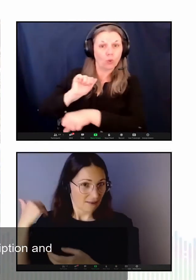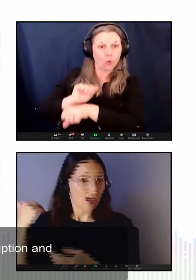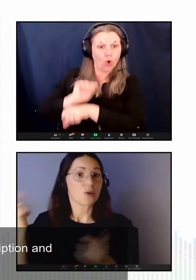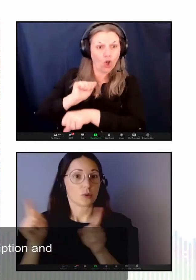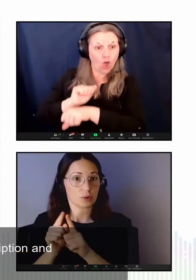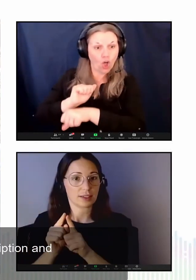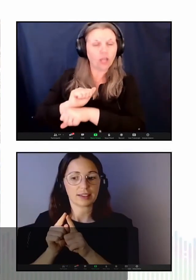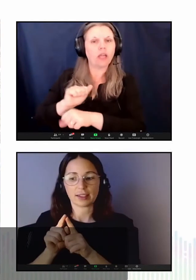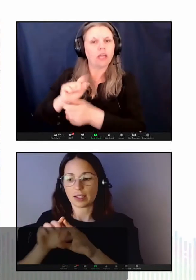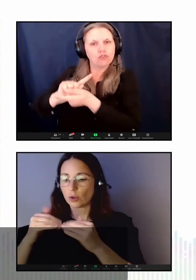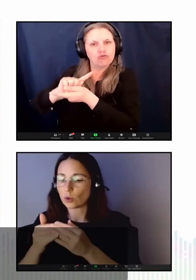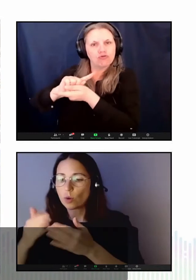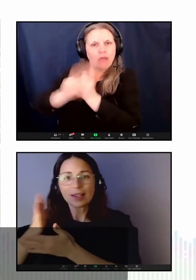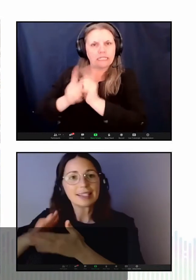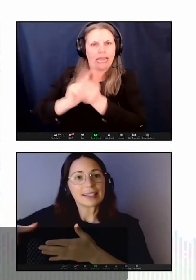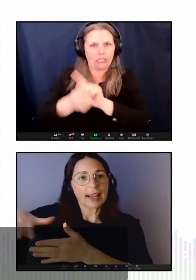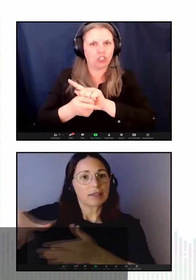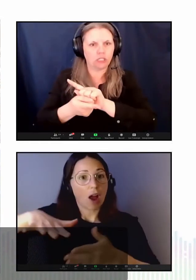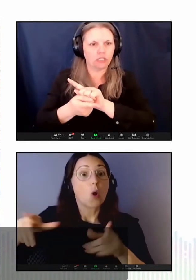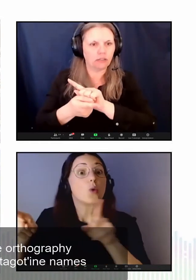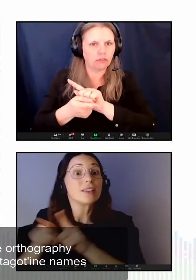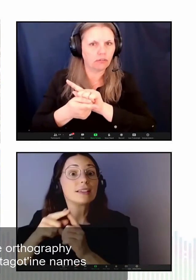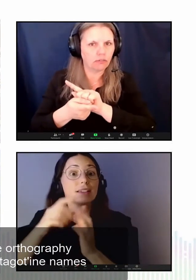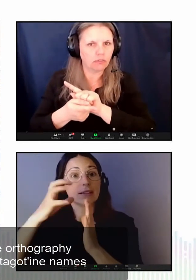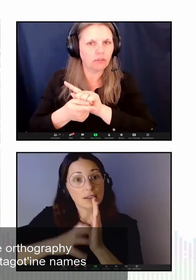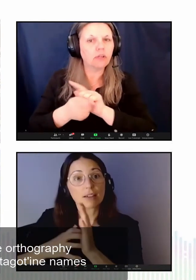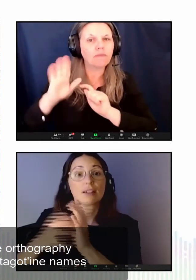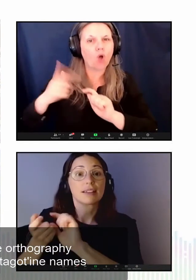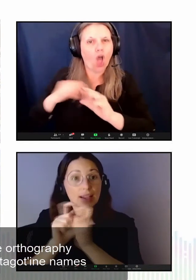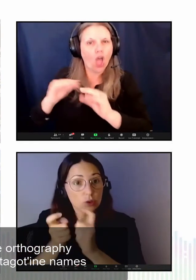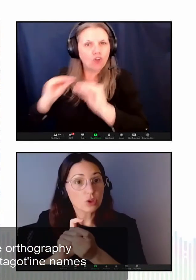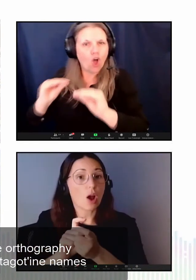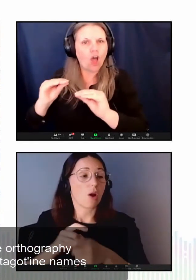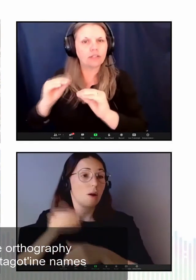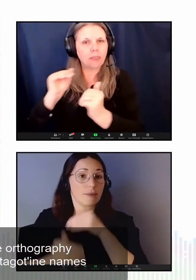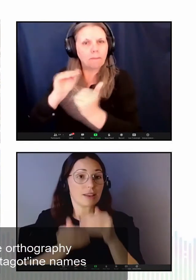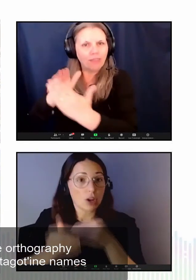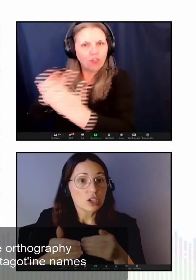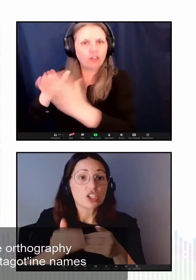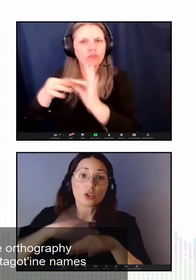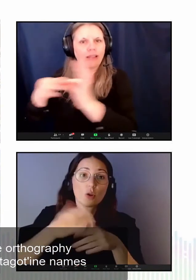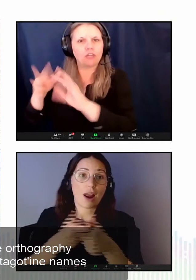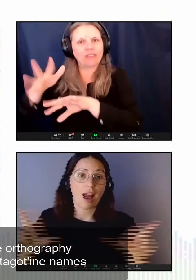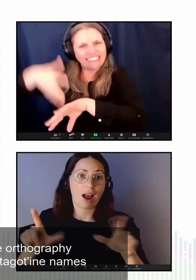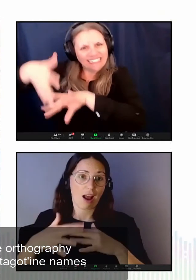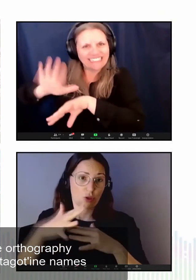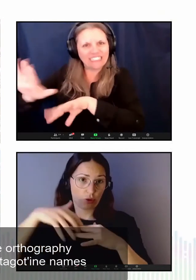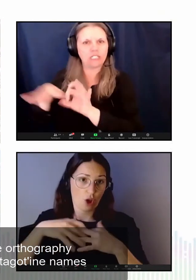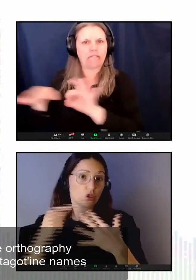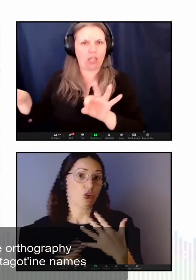transcription and translation, and I taught methodology in the Indigenous language. So I can write in